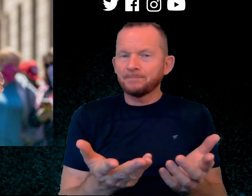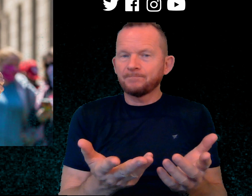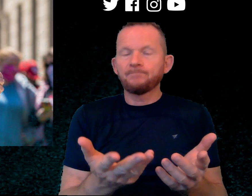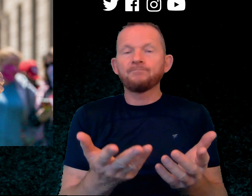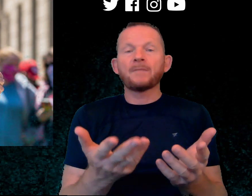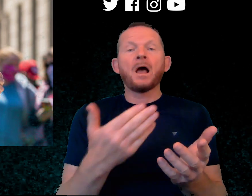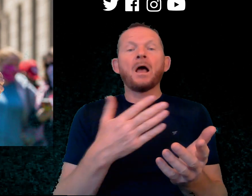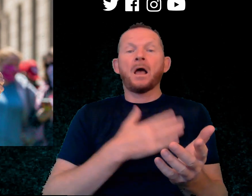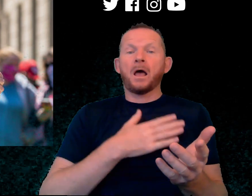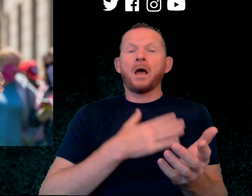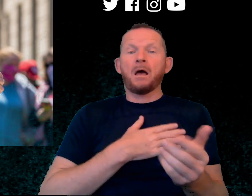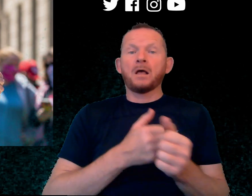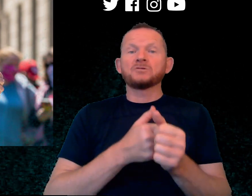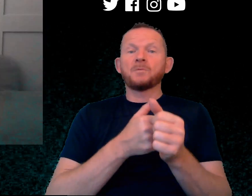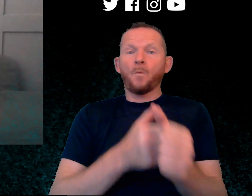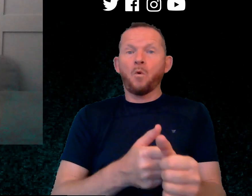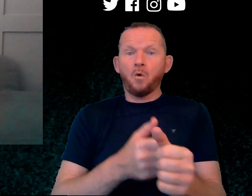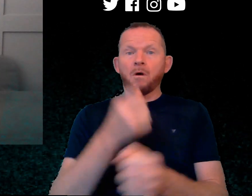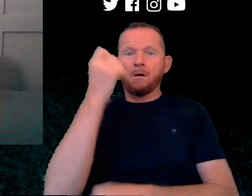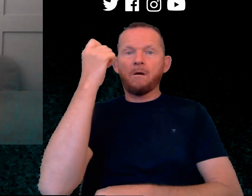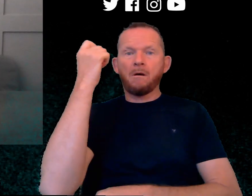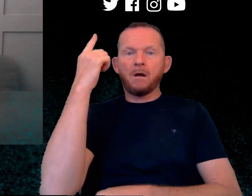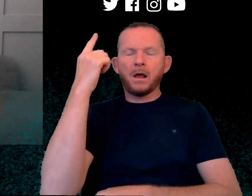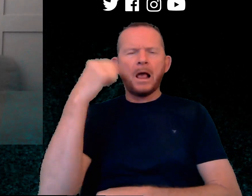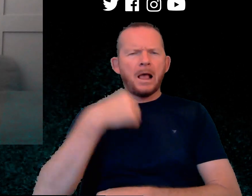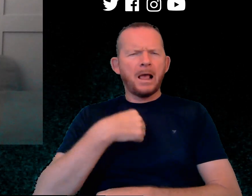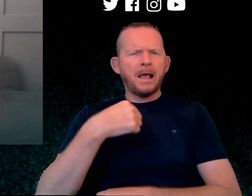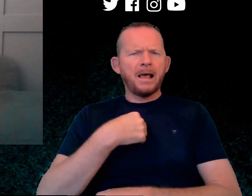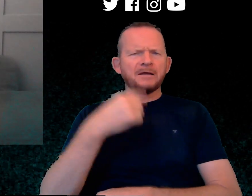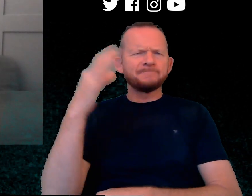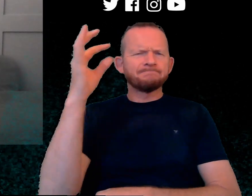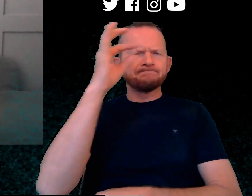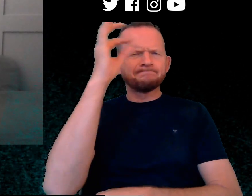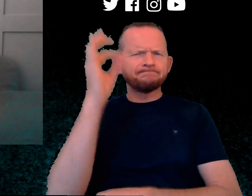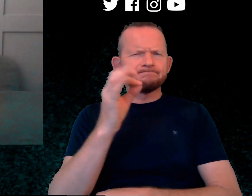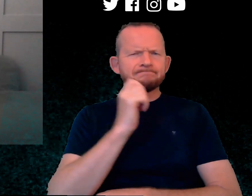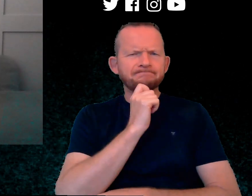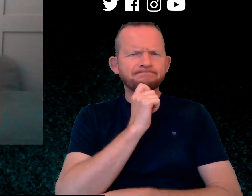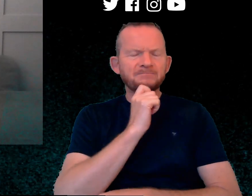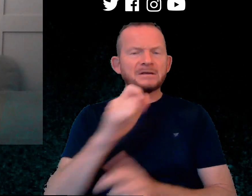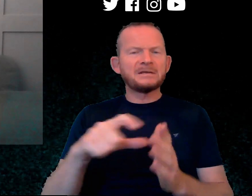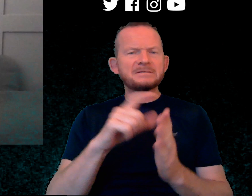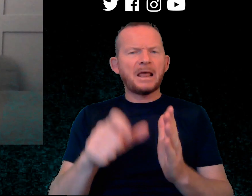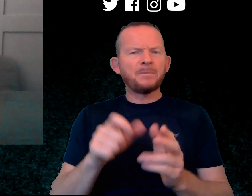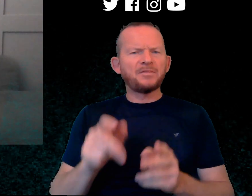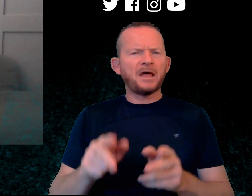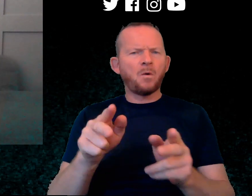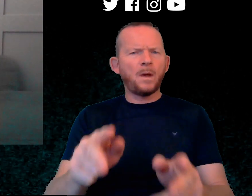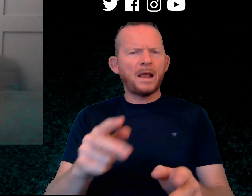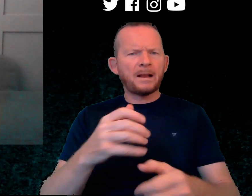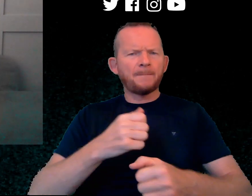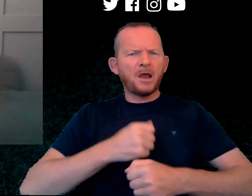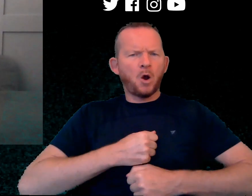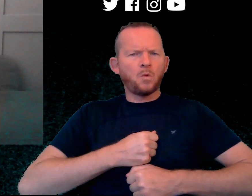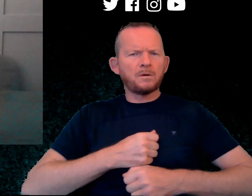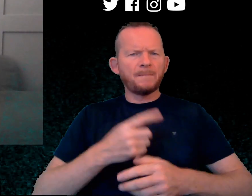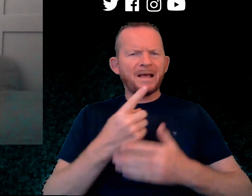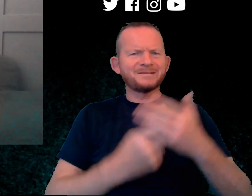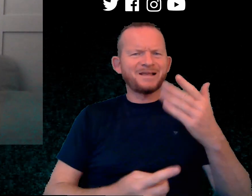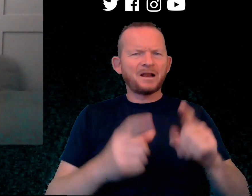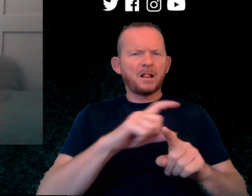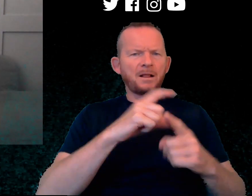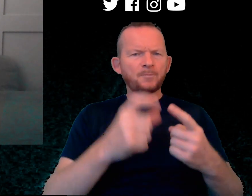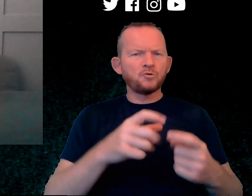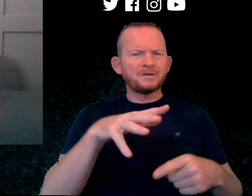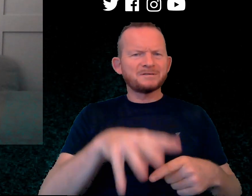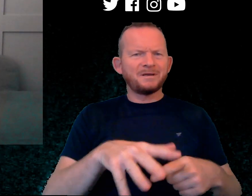doing certain things. And as much as I like and support this concept, I do question whether disabled in this way can be